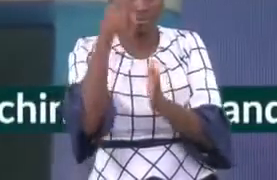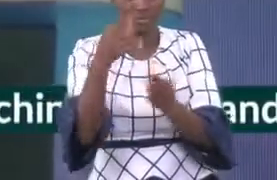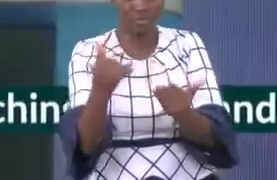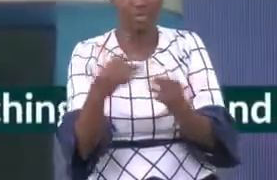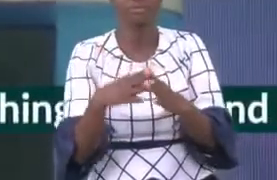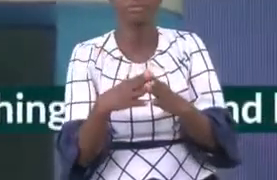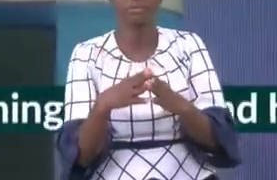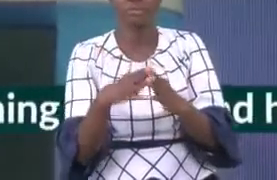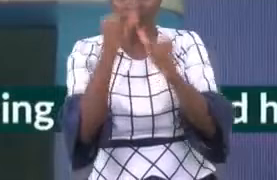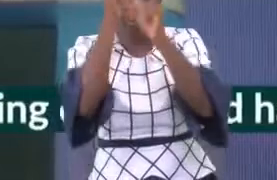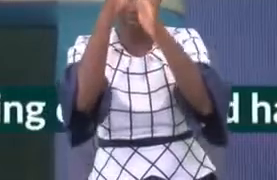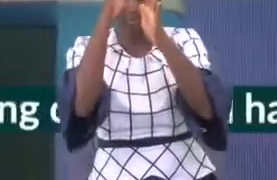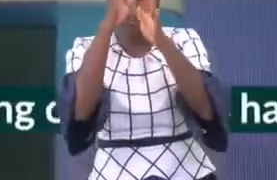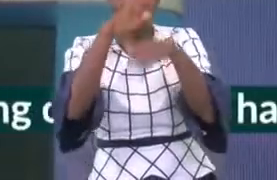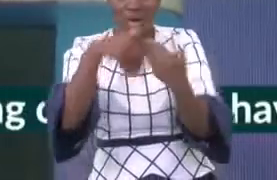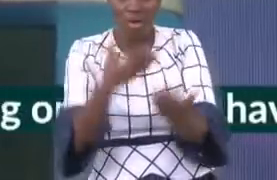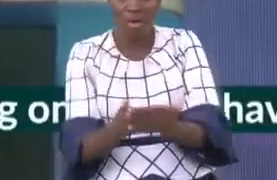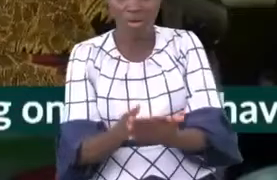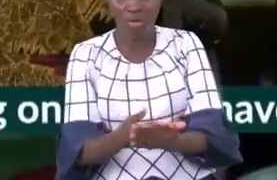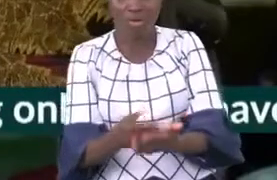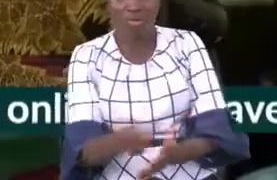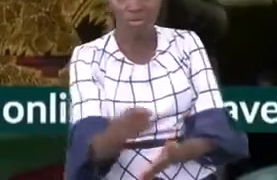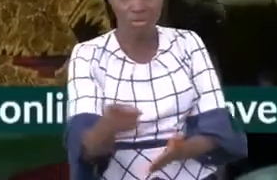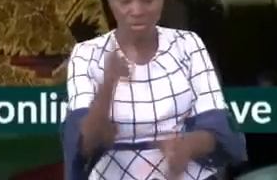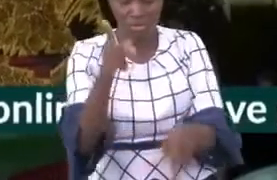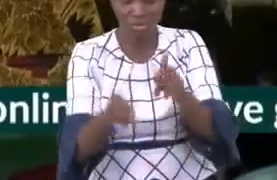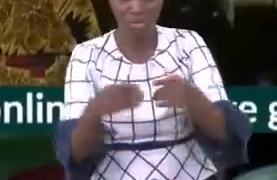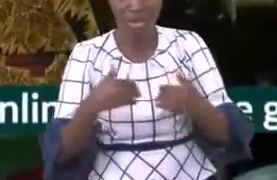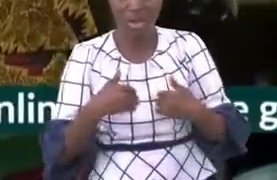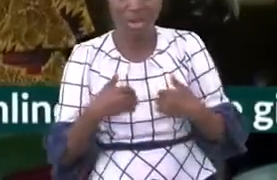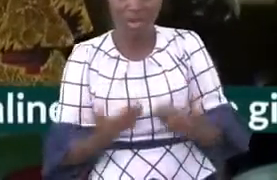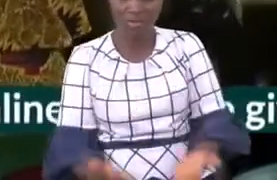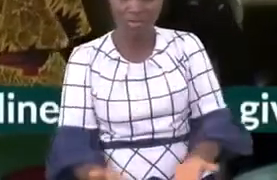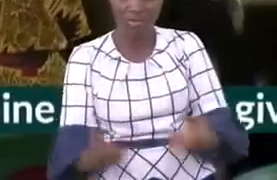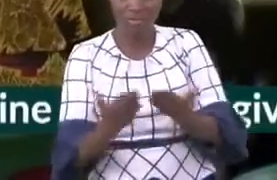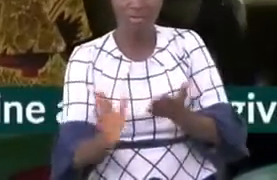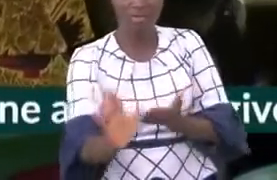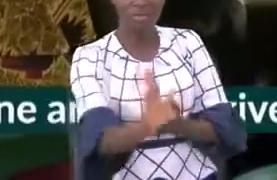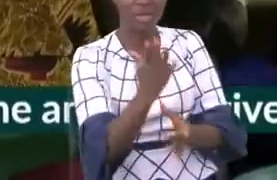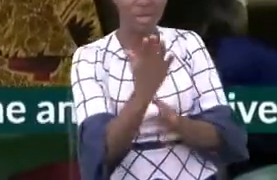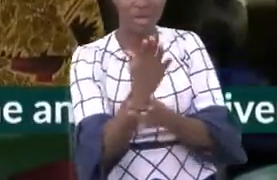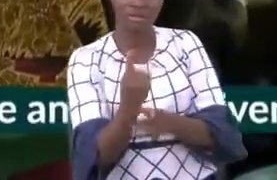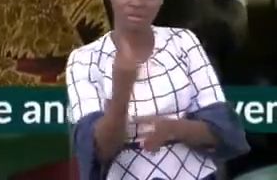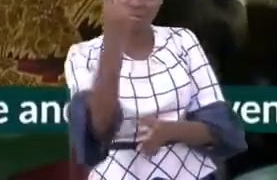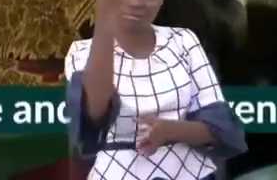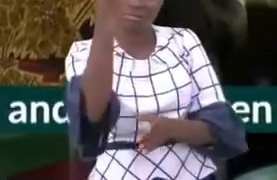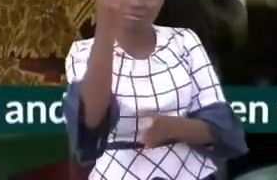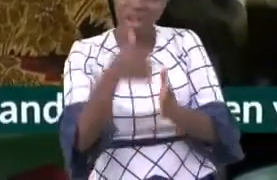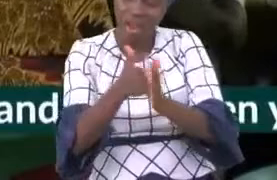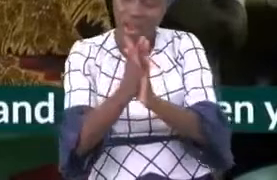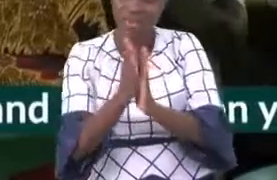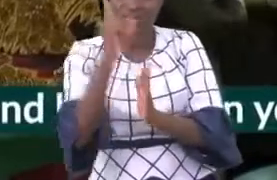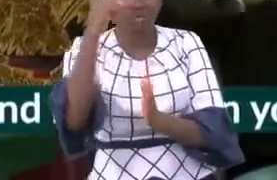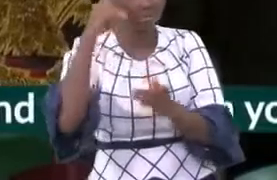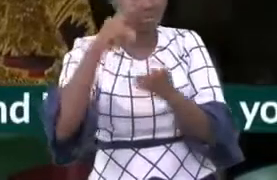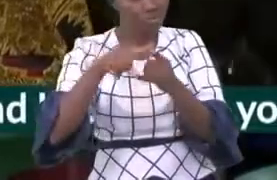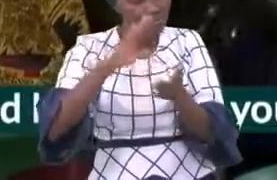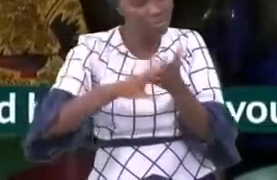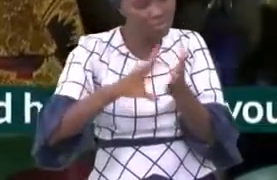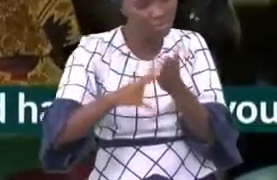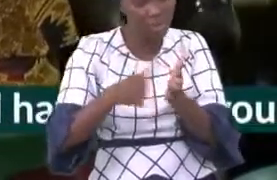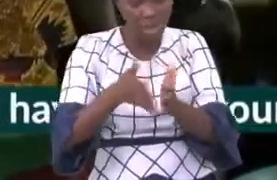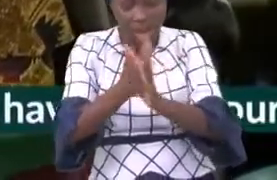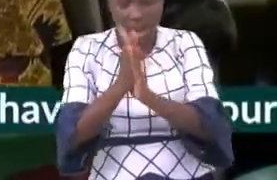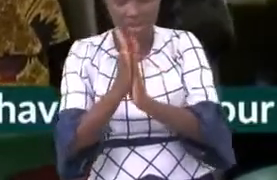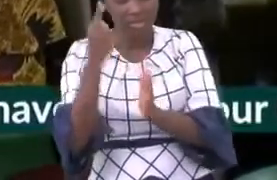hands, asking for your forgiveness, asking for your salvation. I ask, oh Lord, according